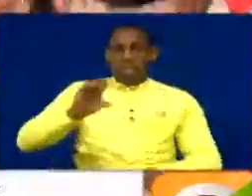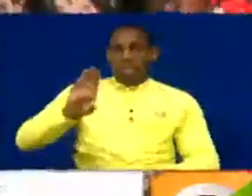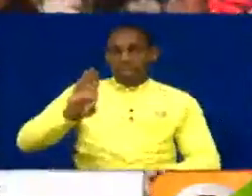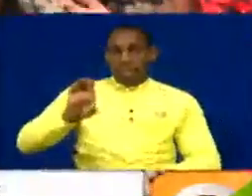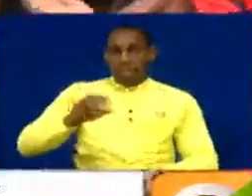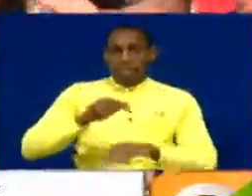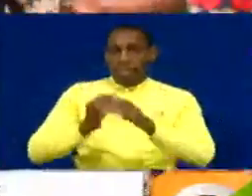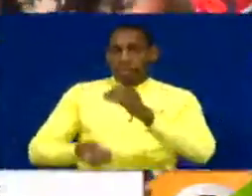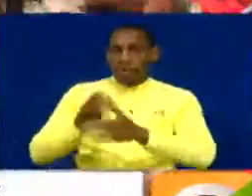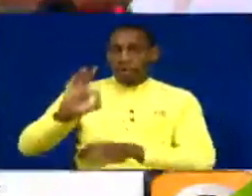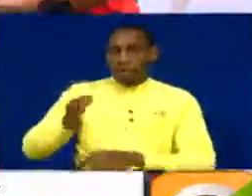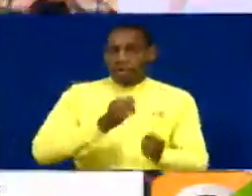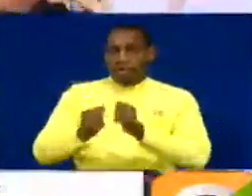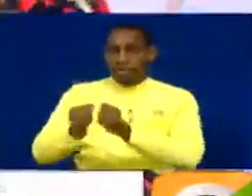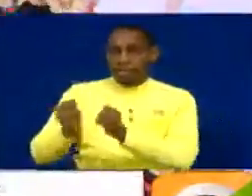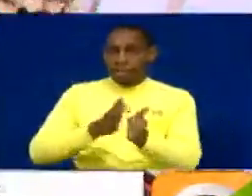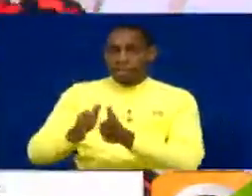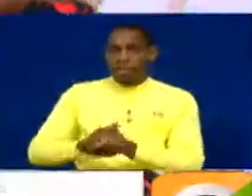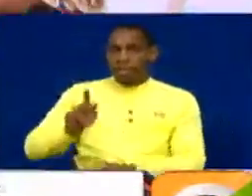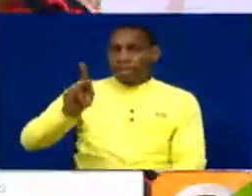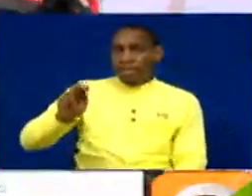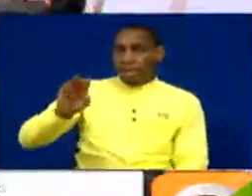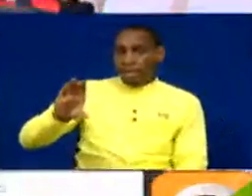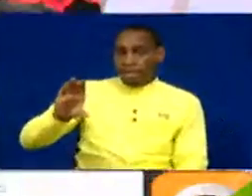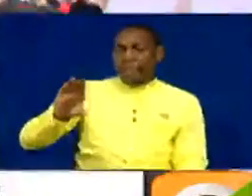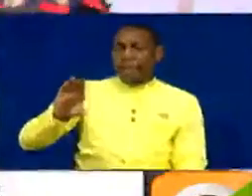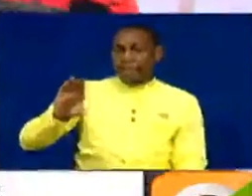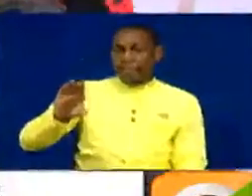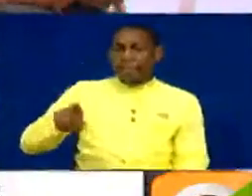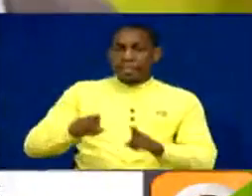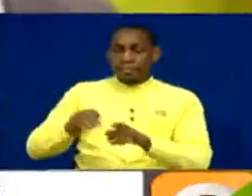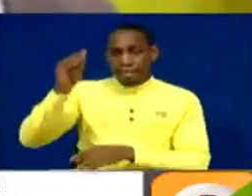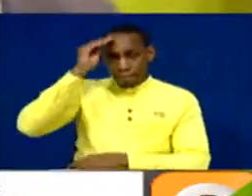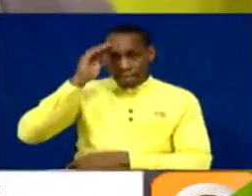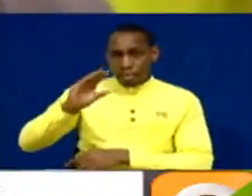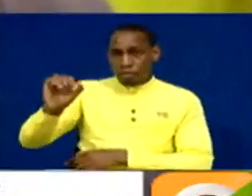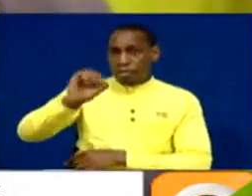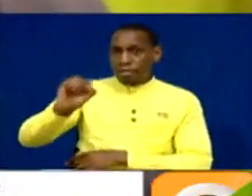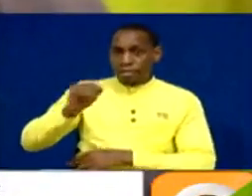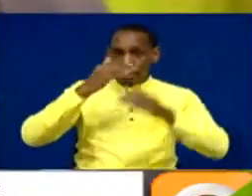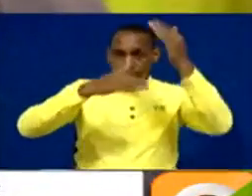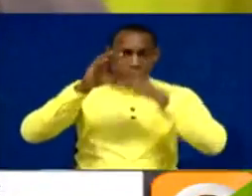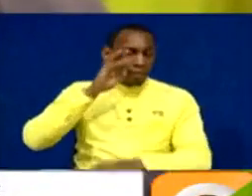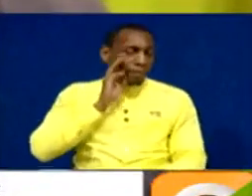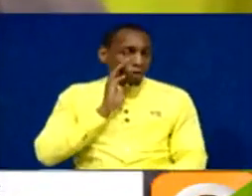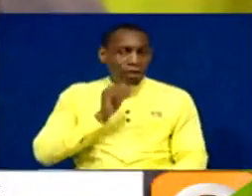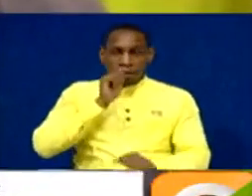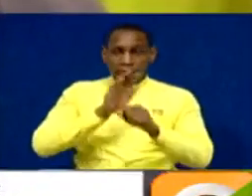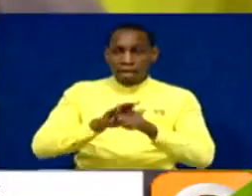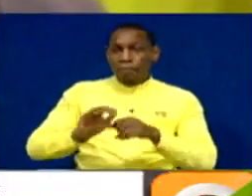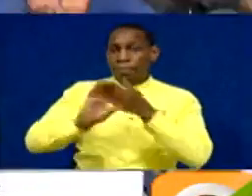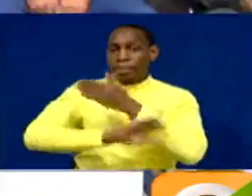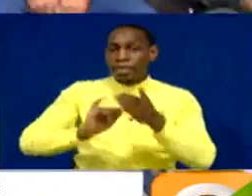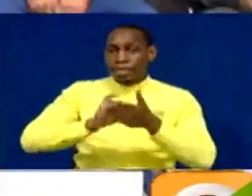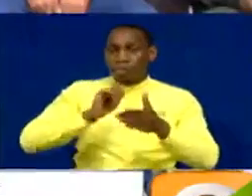2022. It is during the launch of the 3rd strategic plan for the Kenya National Examinations Council that Education Cabinet Secretary Professor George Magoha assured